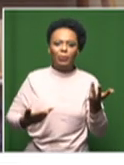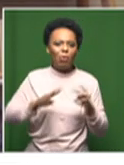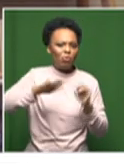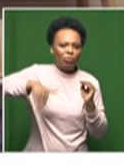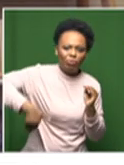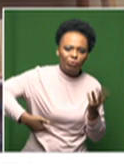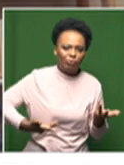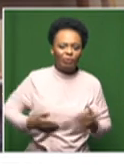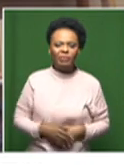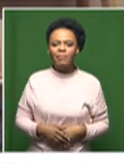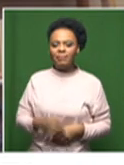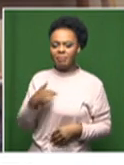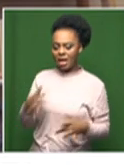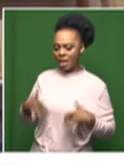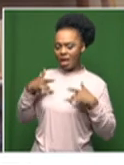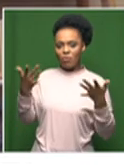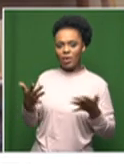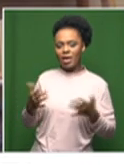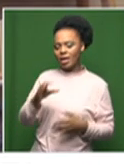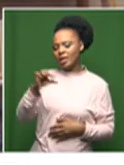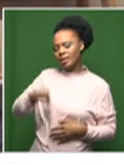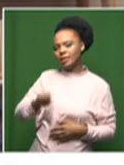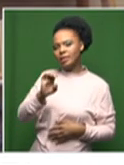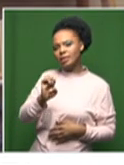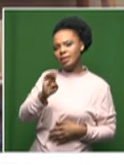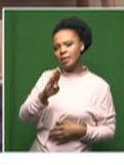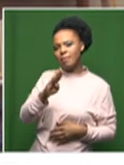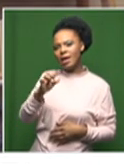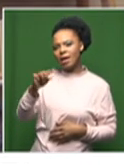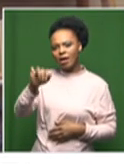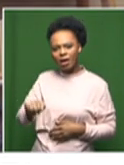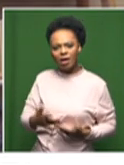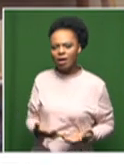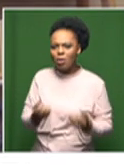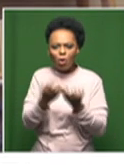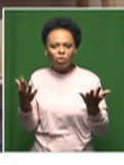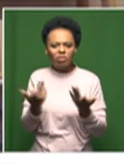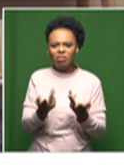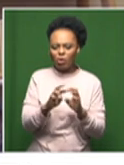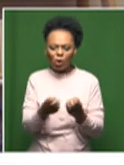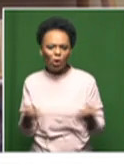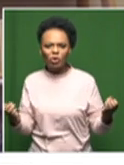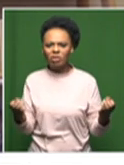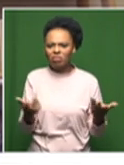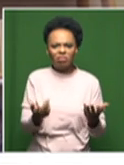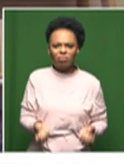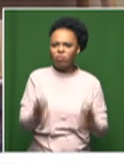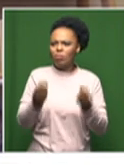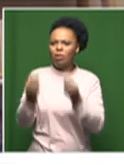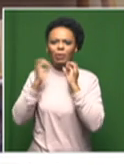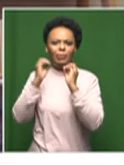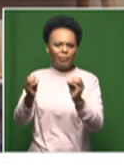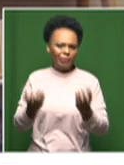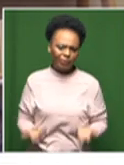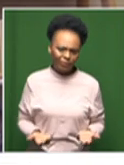in Keberga, and I can tell you that around me I can see how resources are not going where they must be going in this city. So